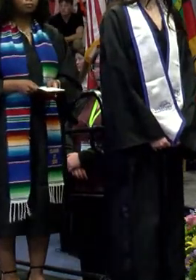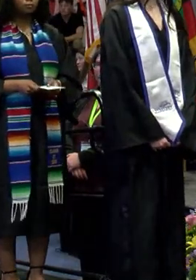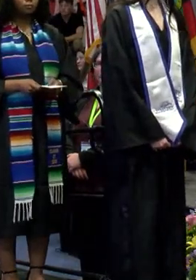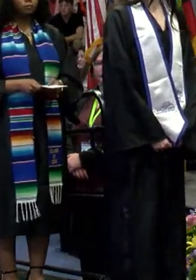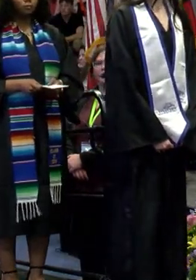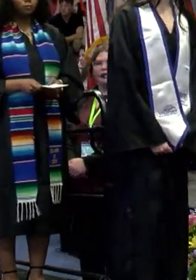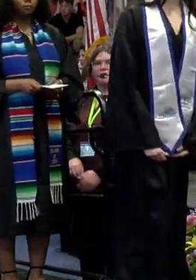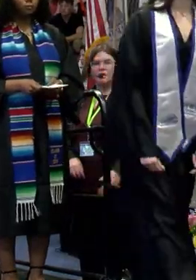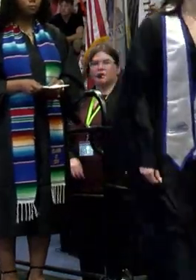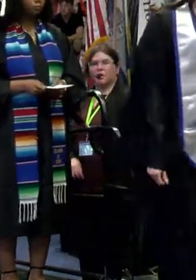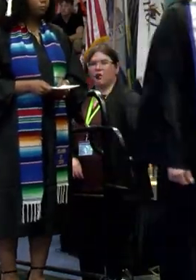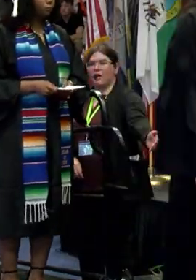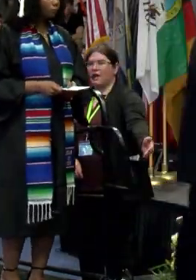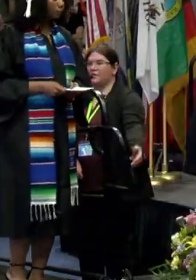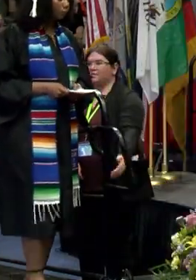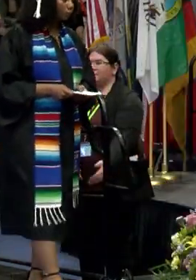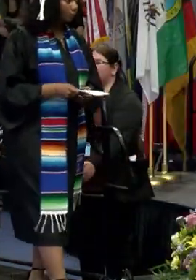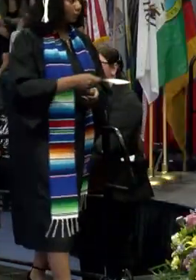Paris A. Short.